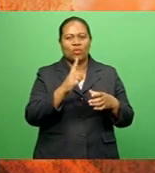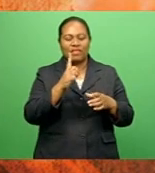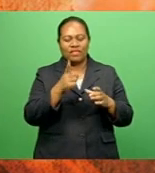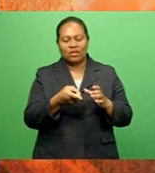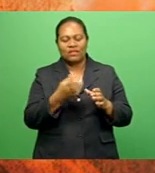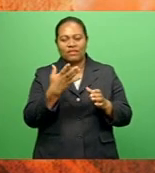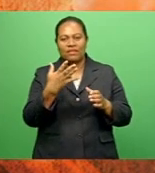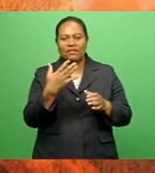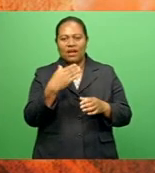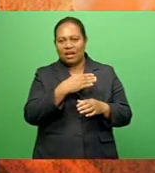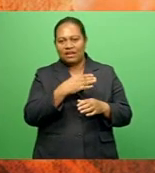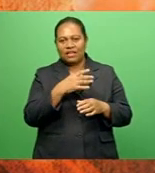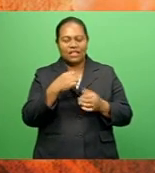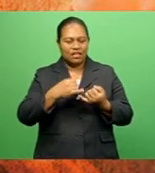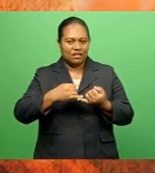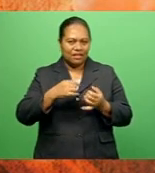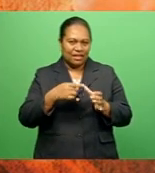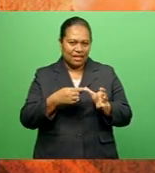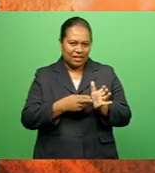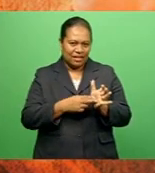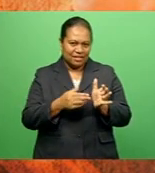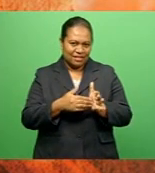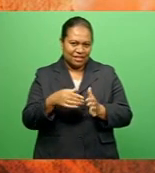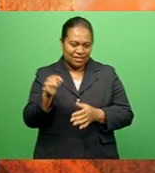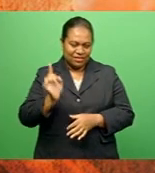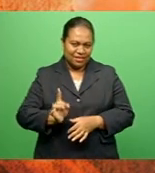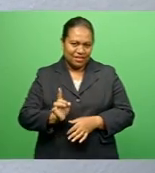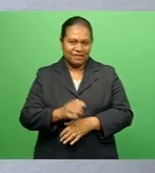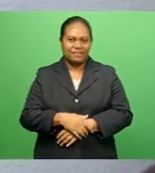Stadium in Suva today. Carlini Tav reports.